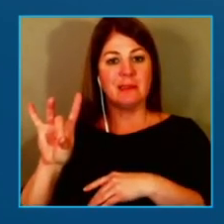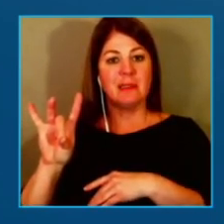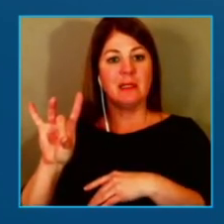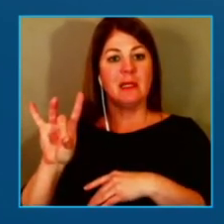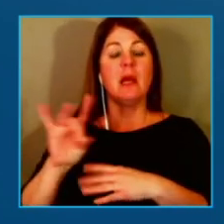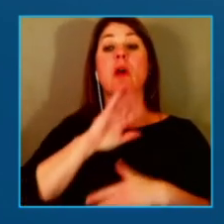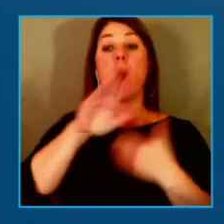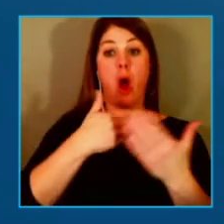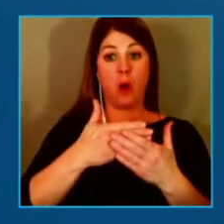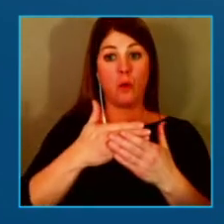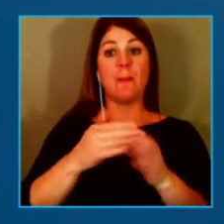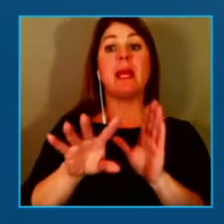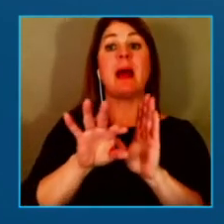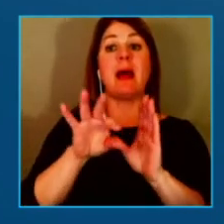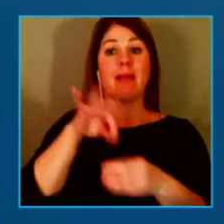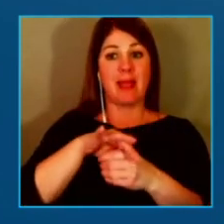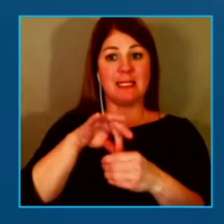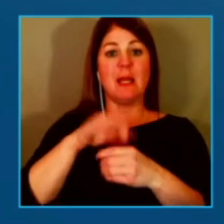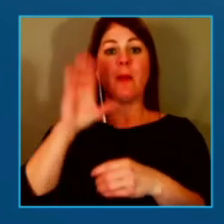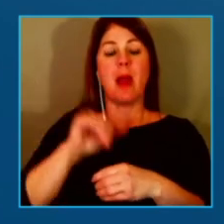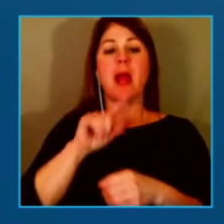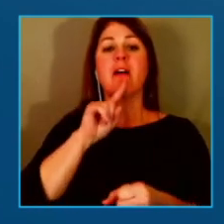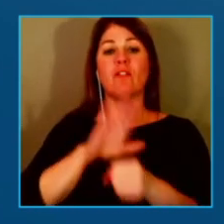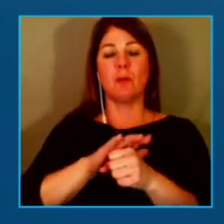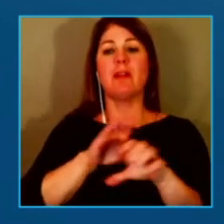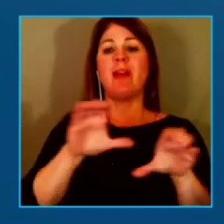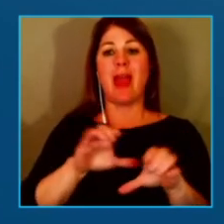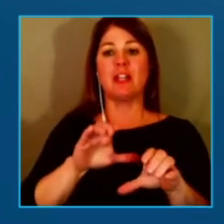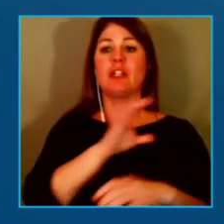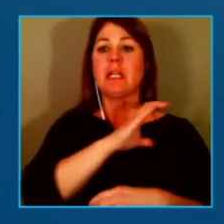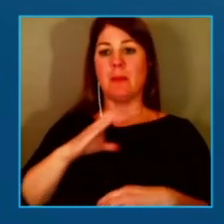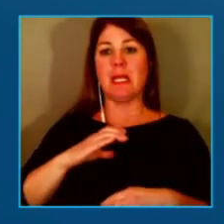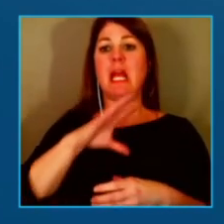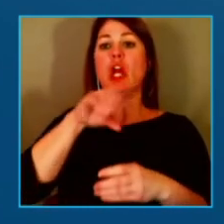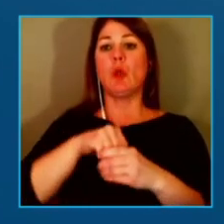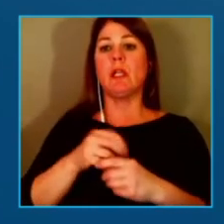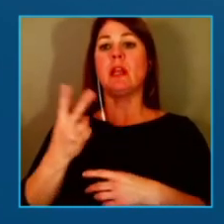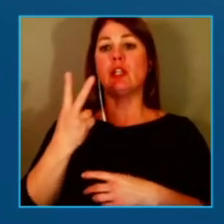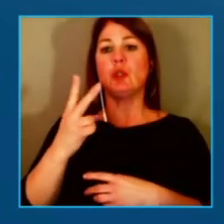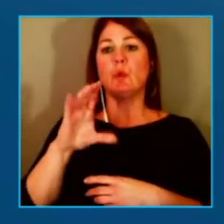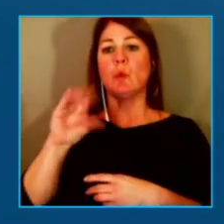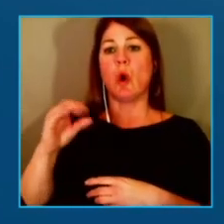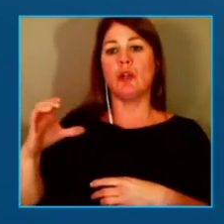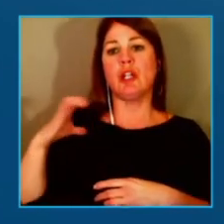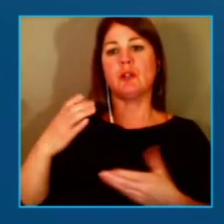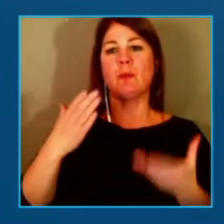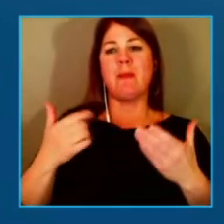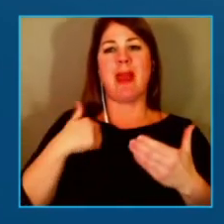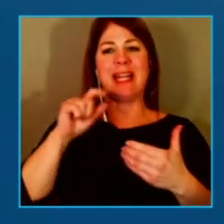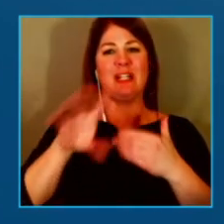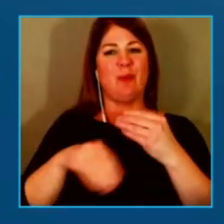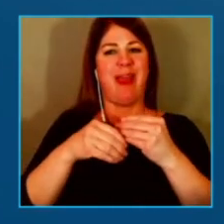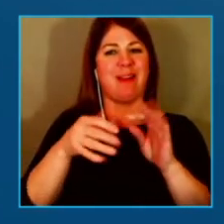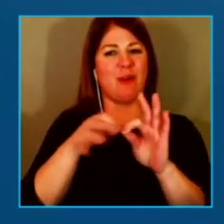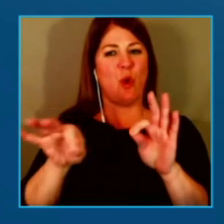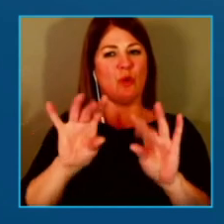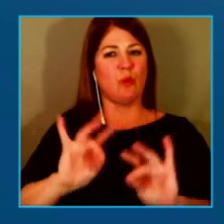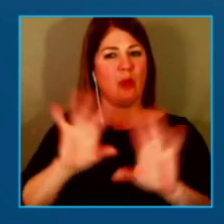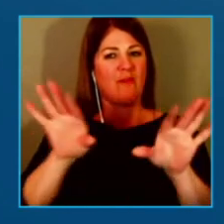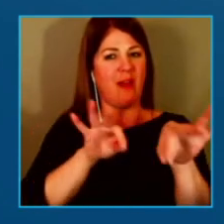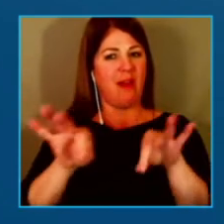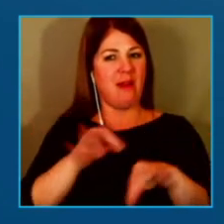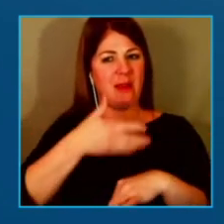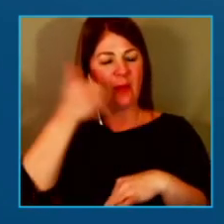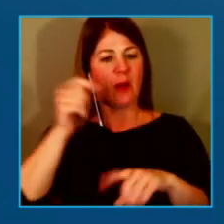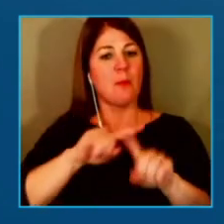the Affirmative Action Committee, including the two co-chairs. So maybe I need to make a note to clarify that, but it will come from the